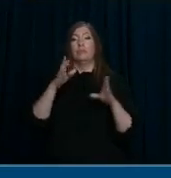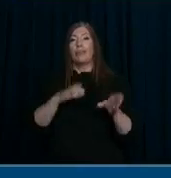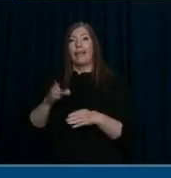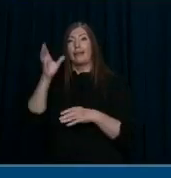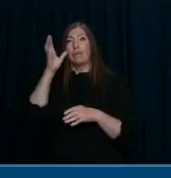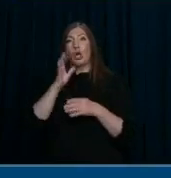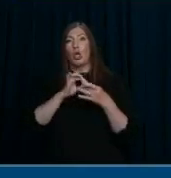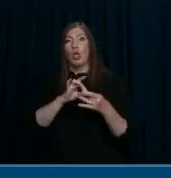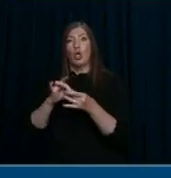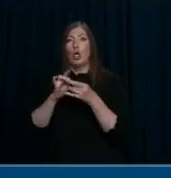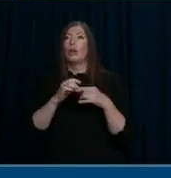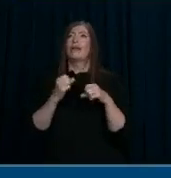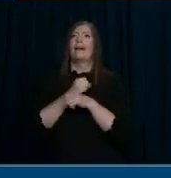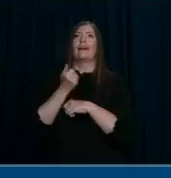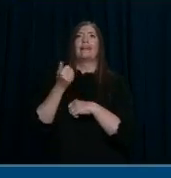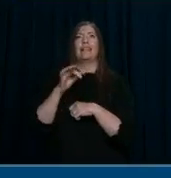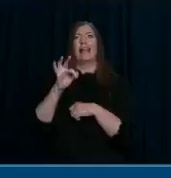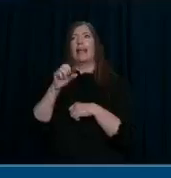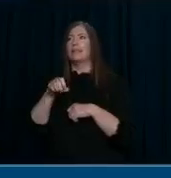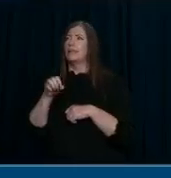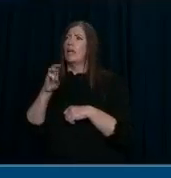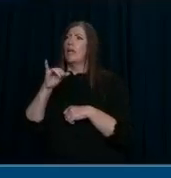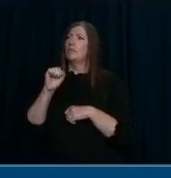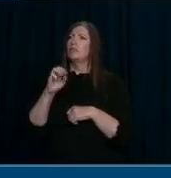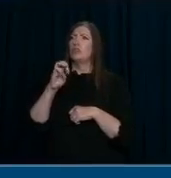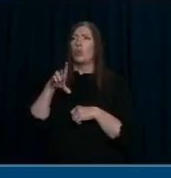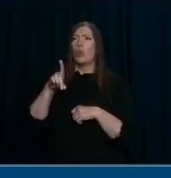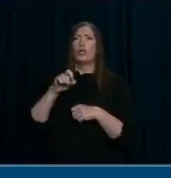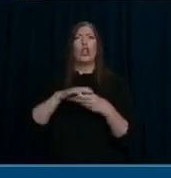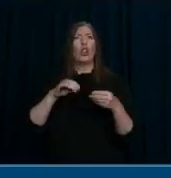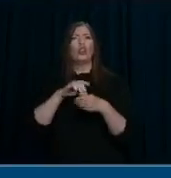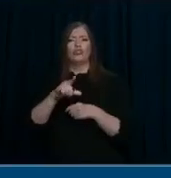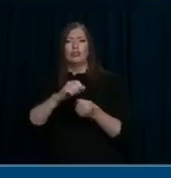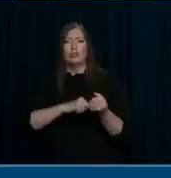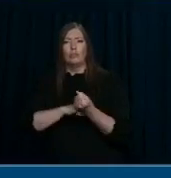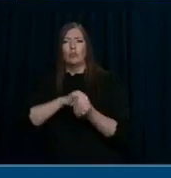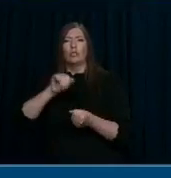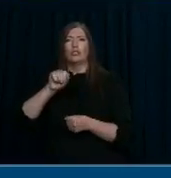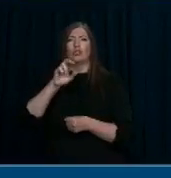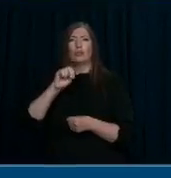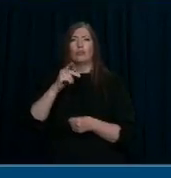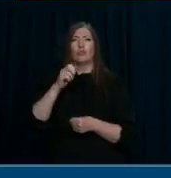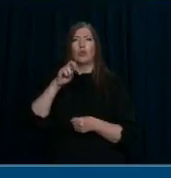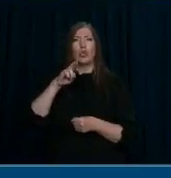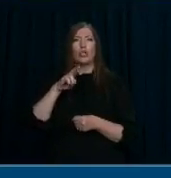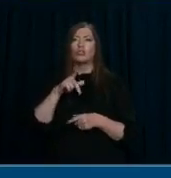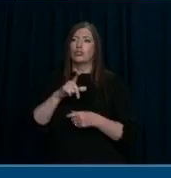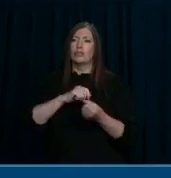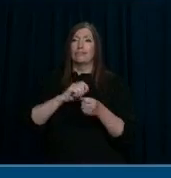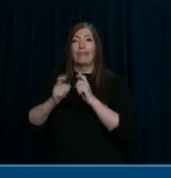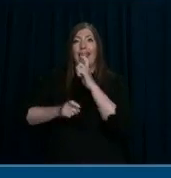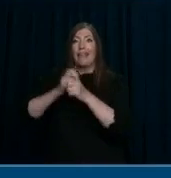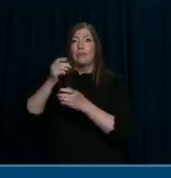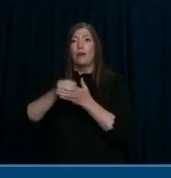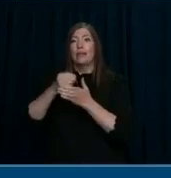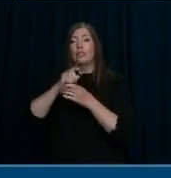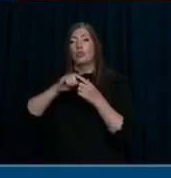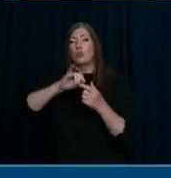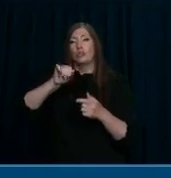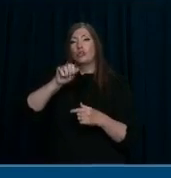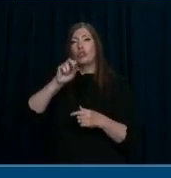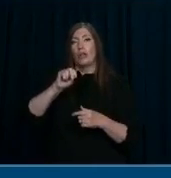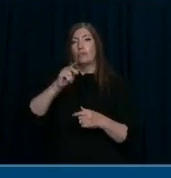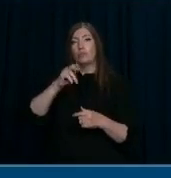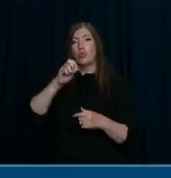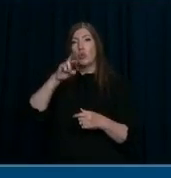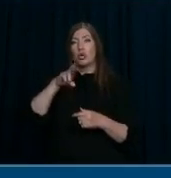90s, where was Ms. Woods speaking out against that? She supported Jan Brewer this millennium. She gave money to Jan Brewer. Jan Brewer, in addition